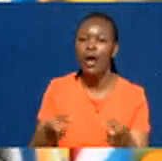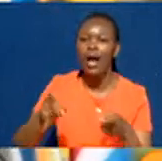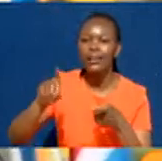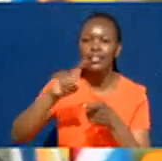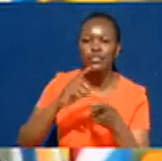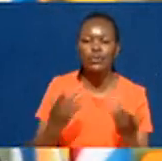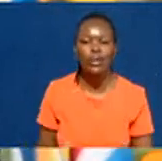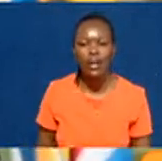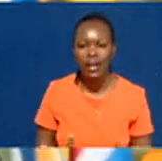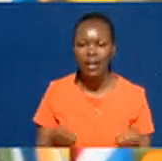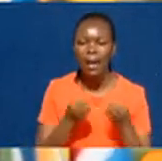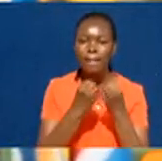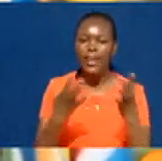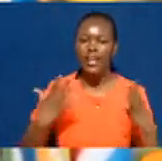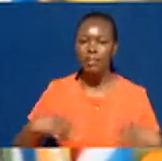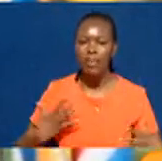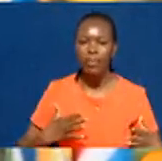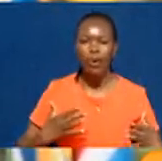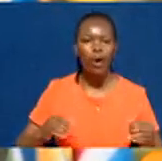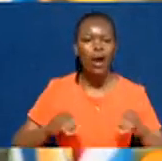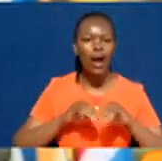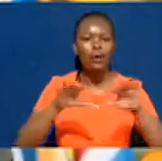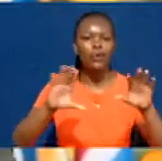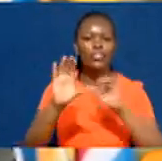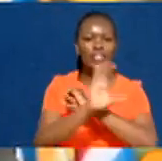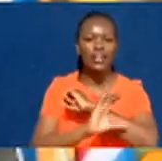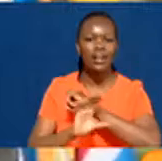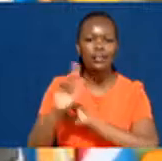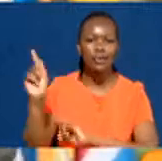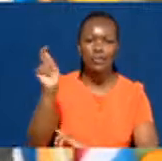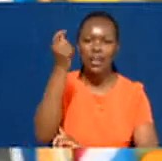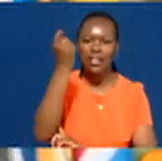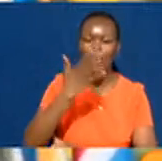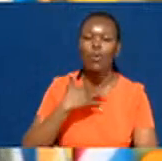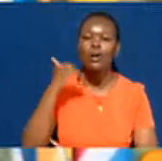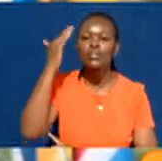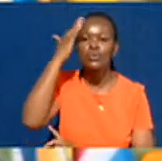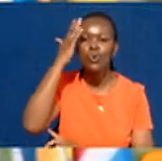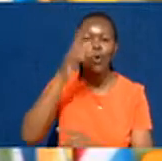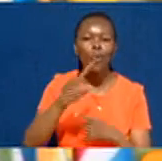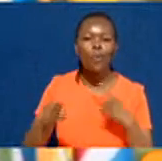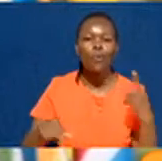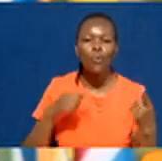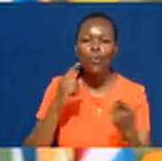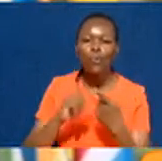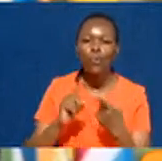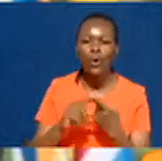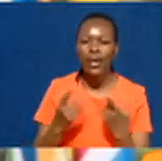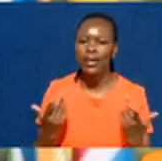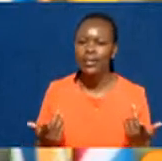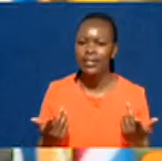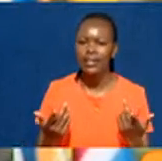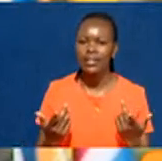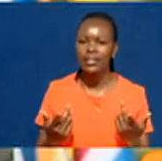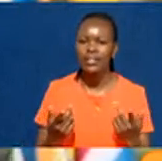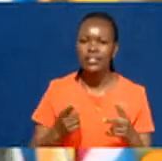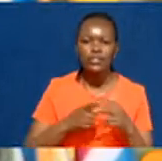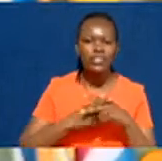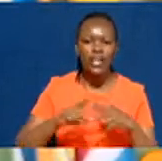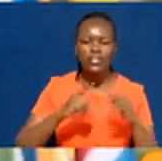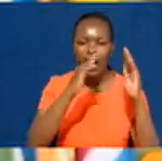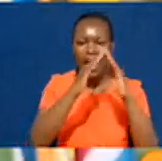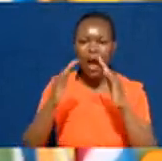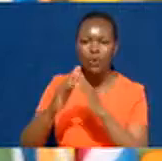people across Kenya want to know when we are going to begin our housing